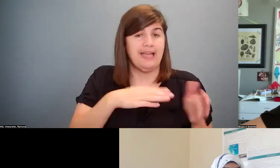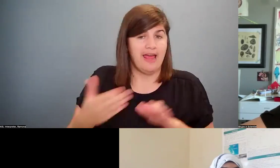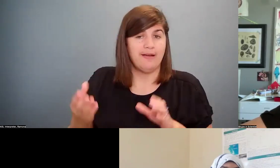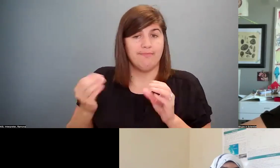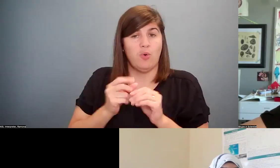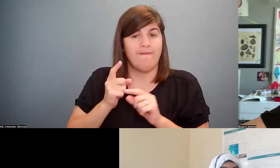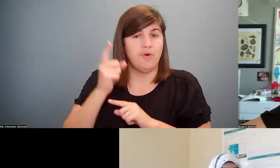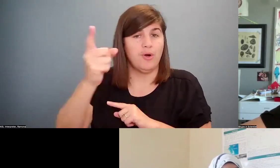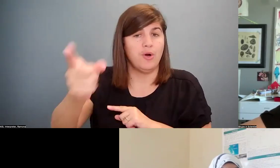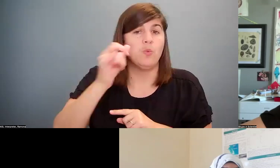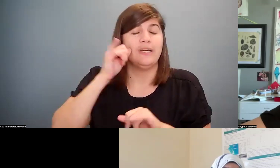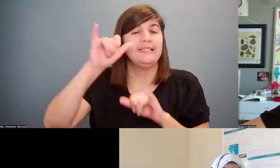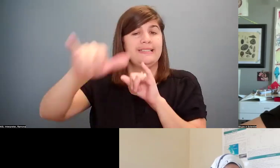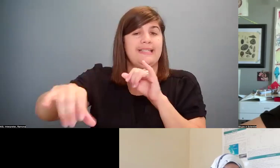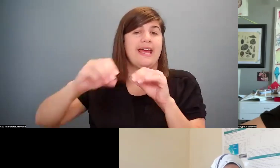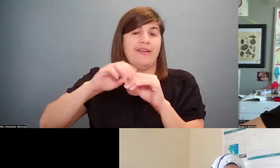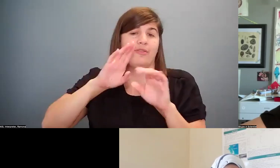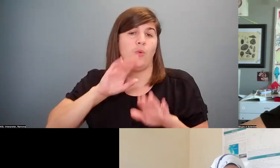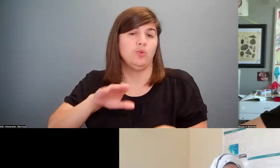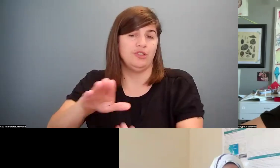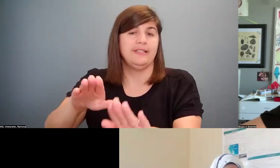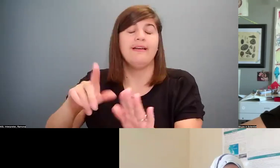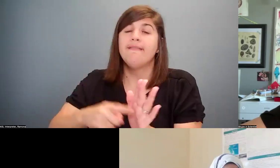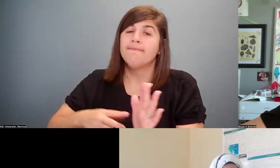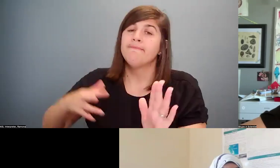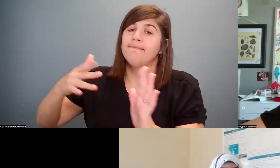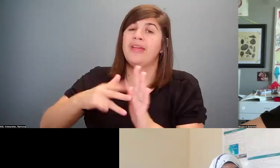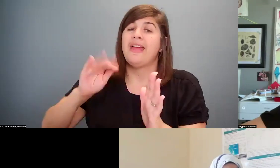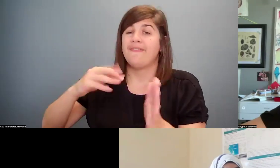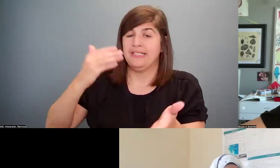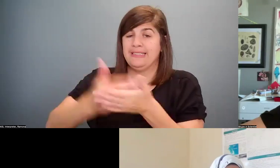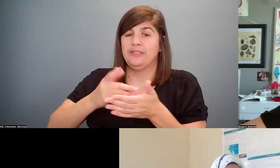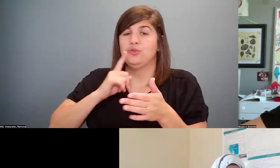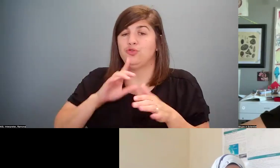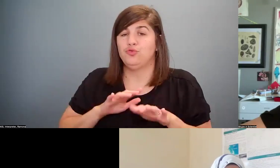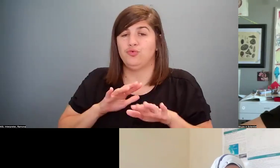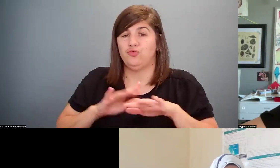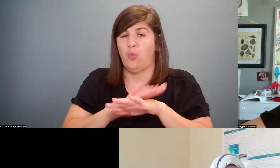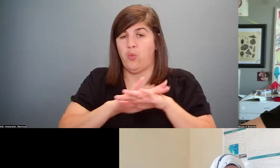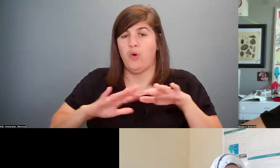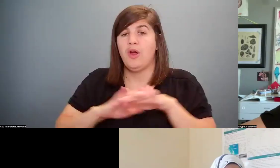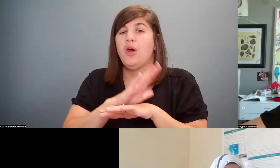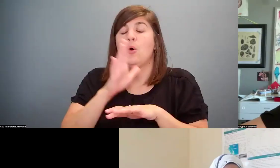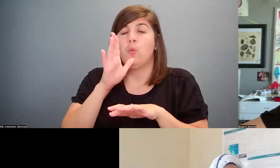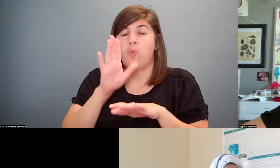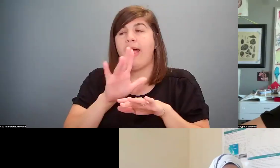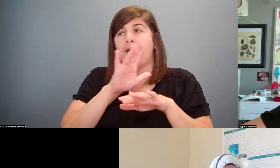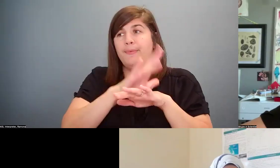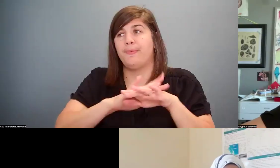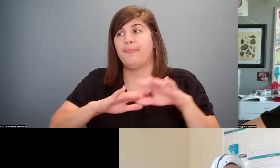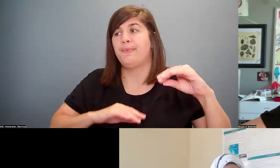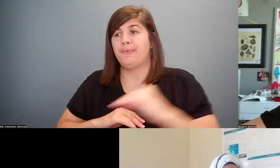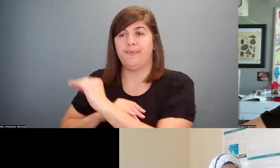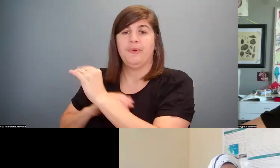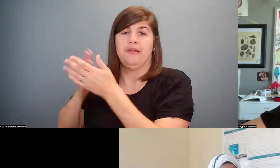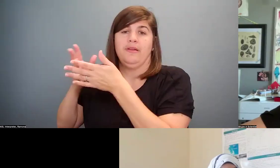it's going to actually stay in the ocean. Occasionally, if the whale is close enough to shore, it will get washed ashore onto a beach. But if it doesn't